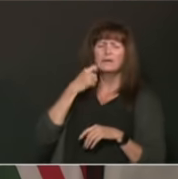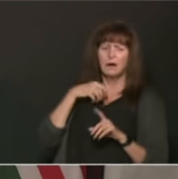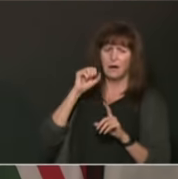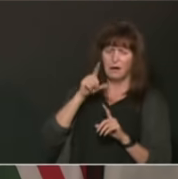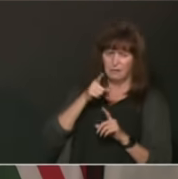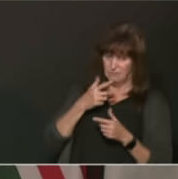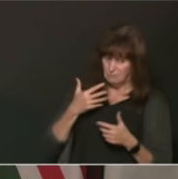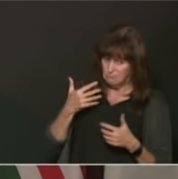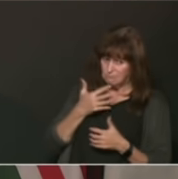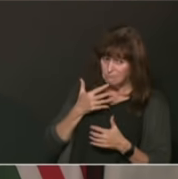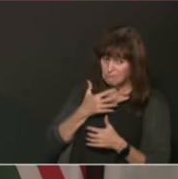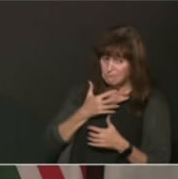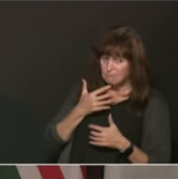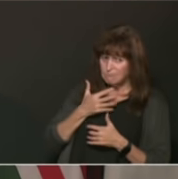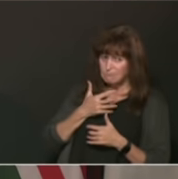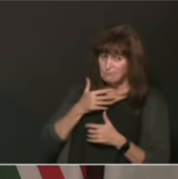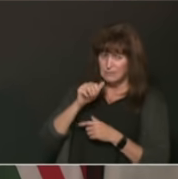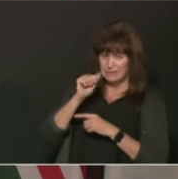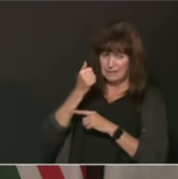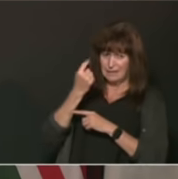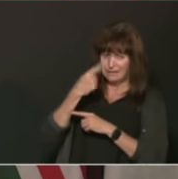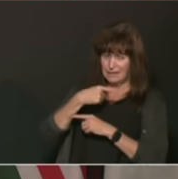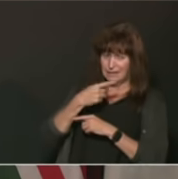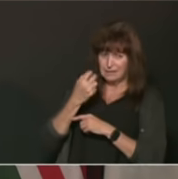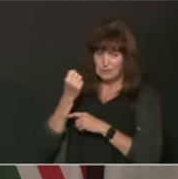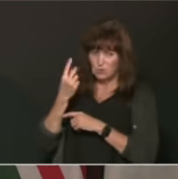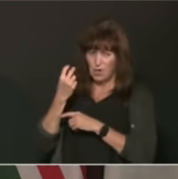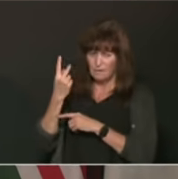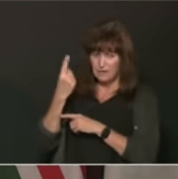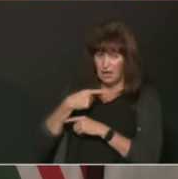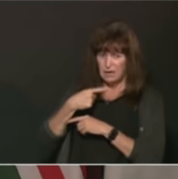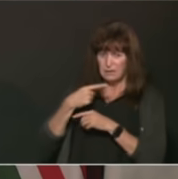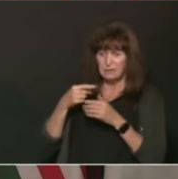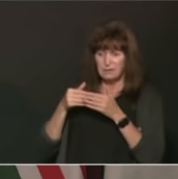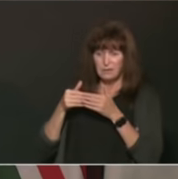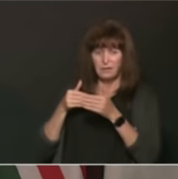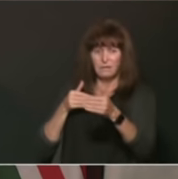10 days or 12 days after the gatherings this